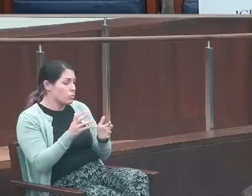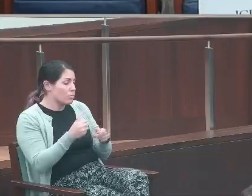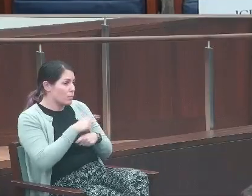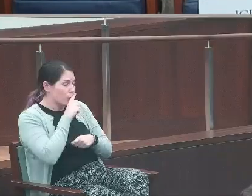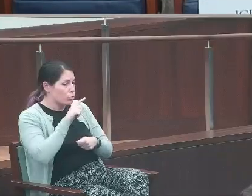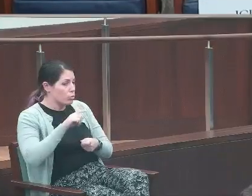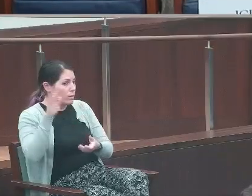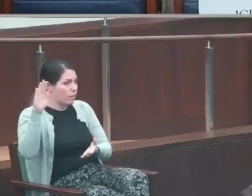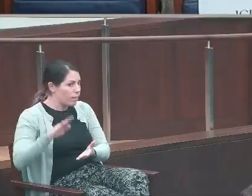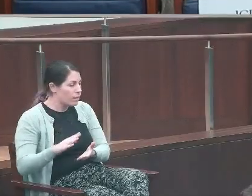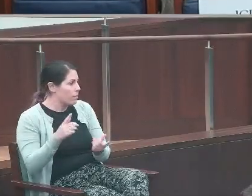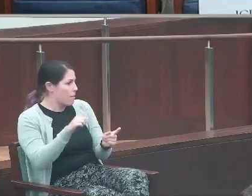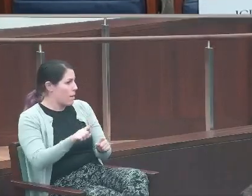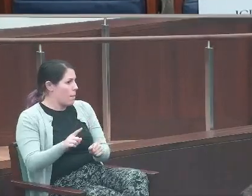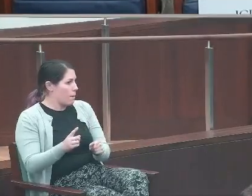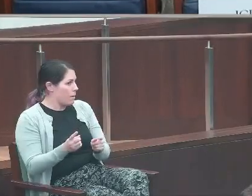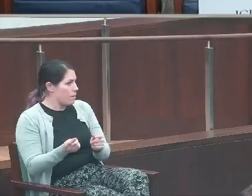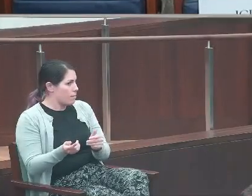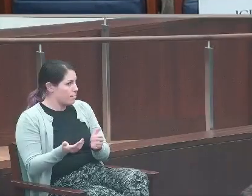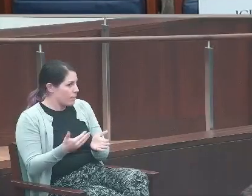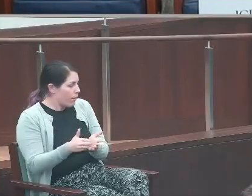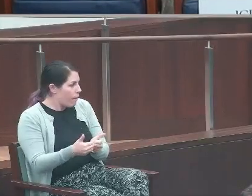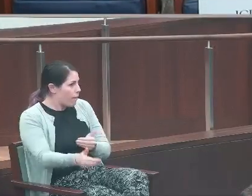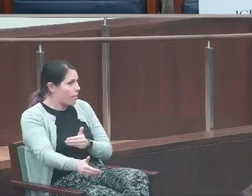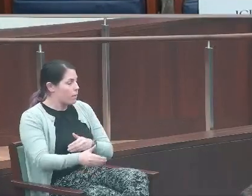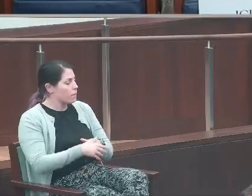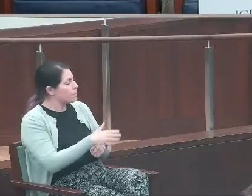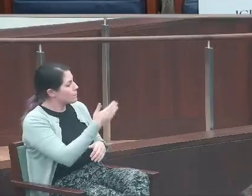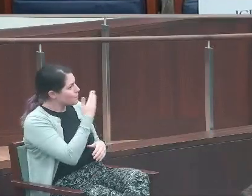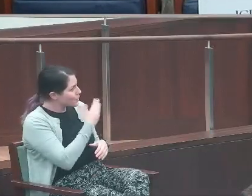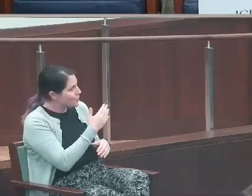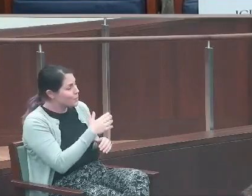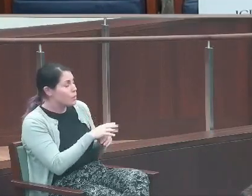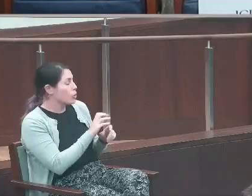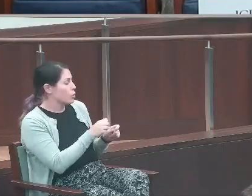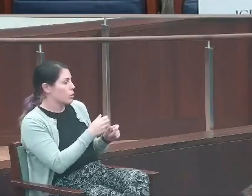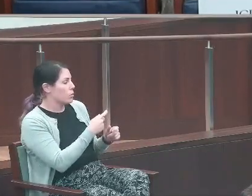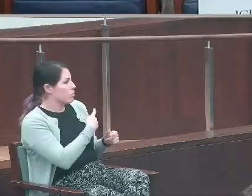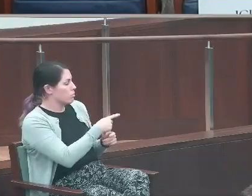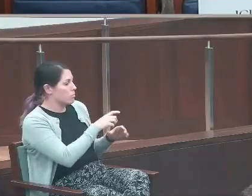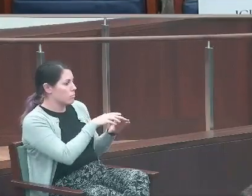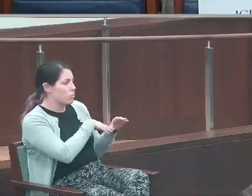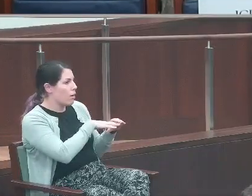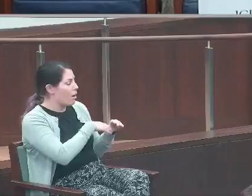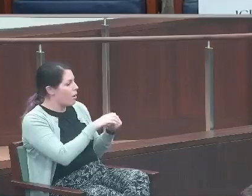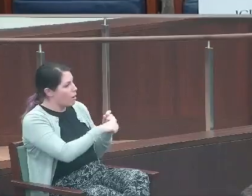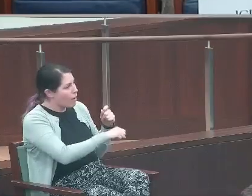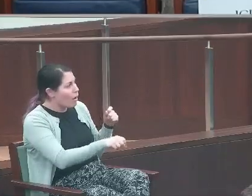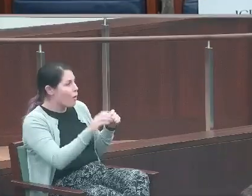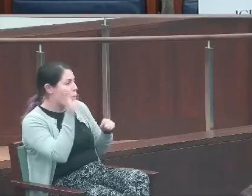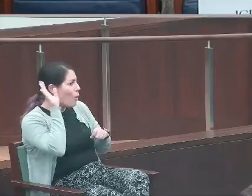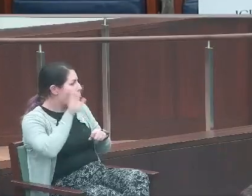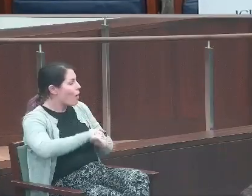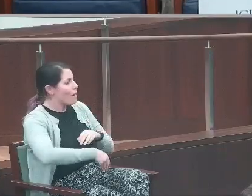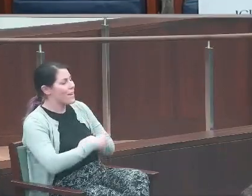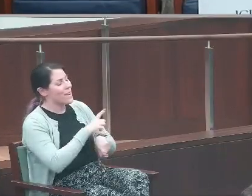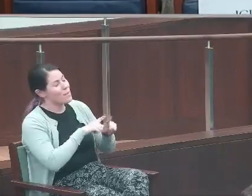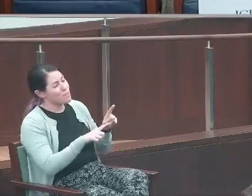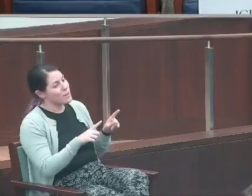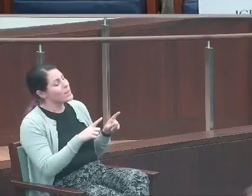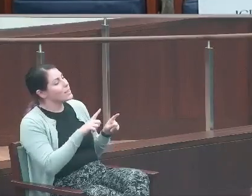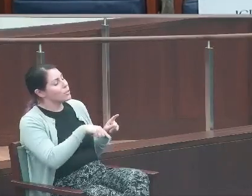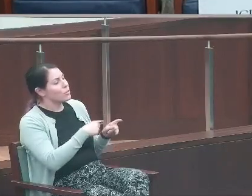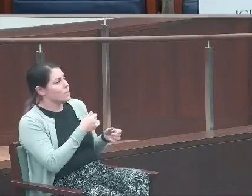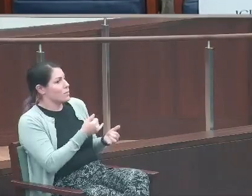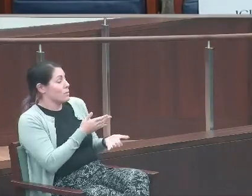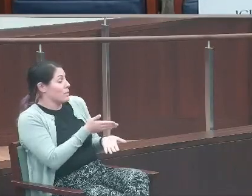ourselves. Thank you, and we could go on all night, but we won't. And I just want to say